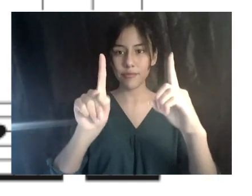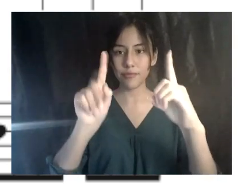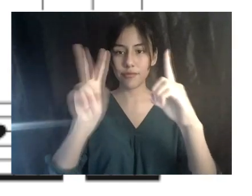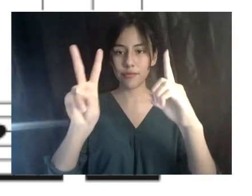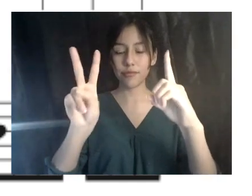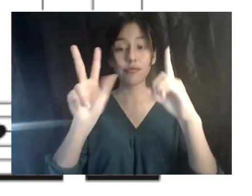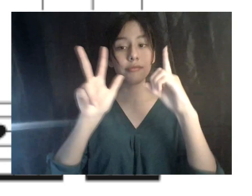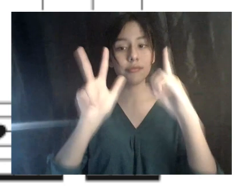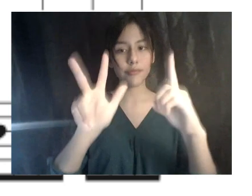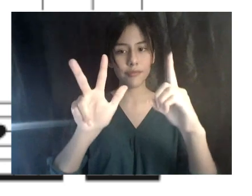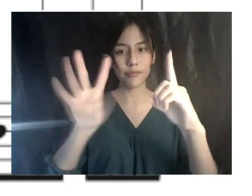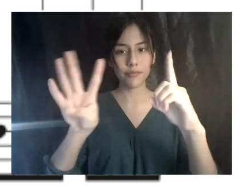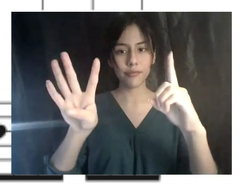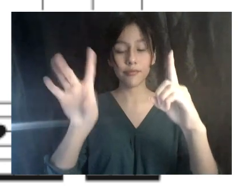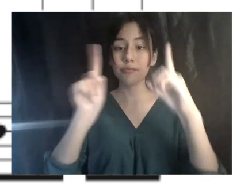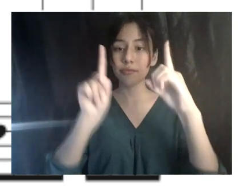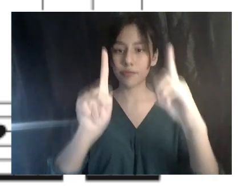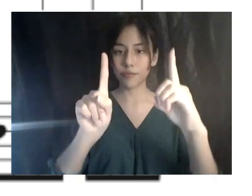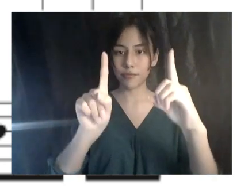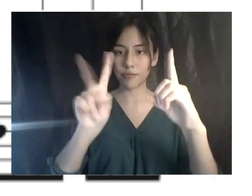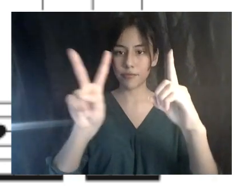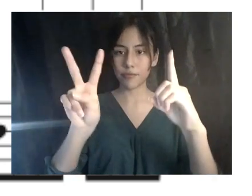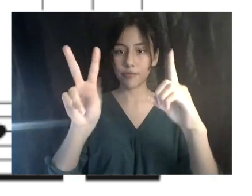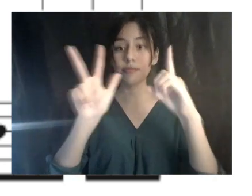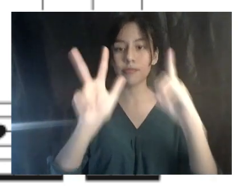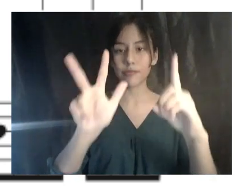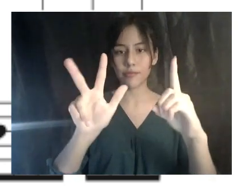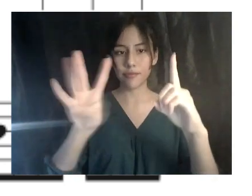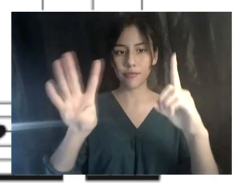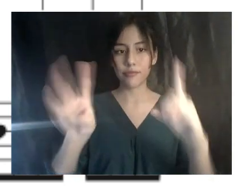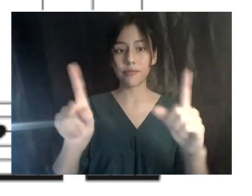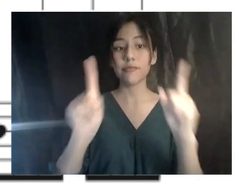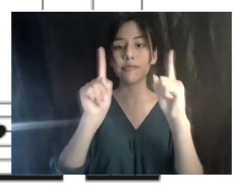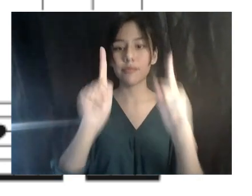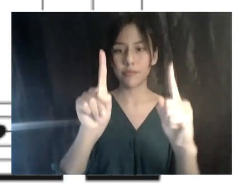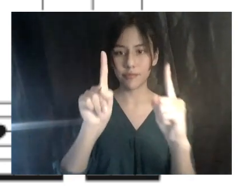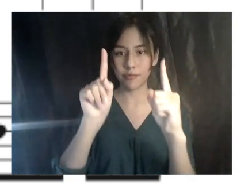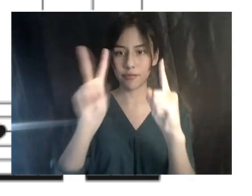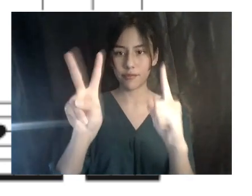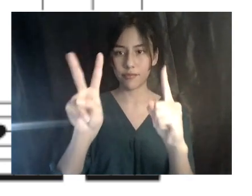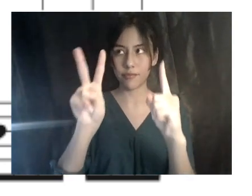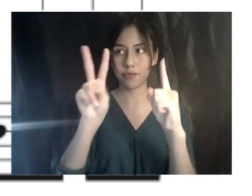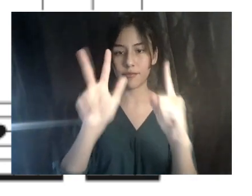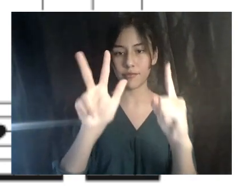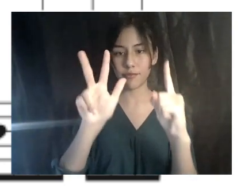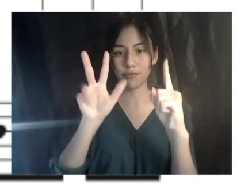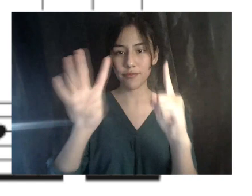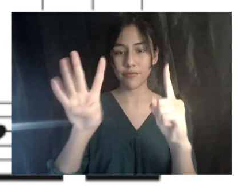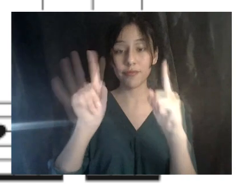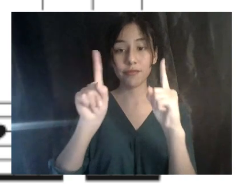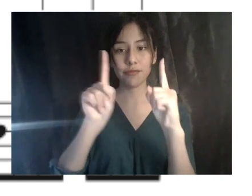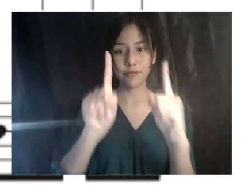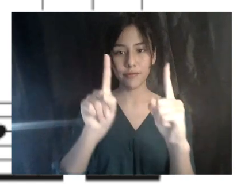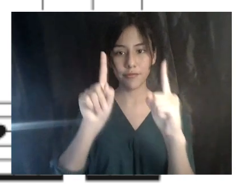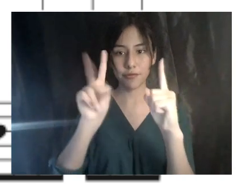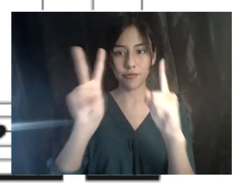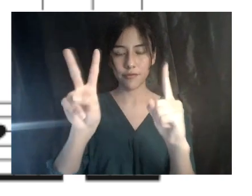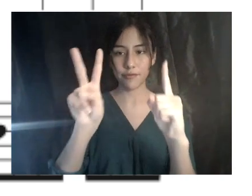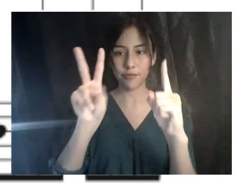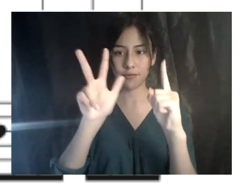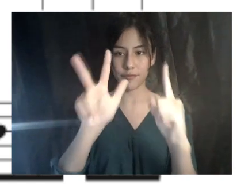4. 1, 2, 3, 4. 1, 2. Let's go to quarter. 1, 2, 3,